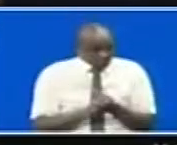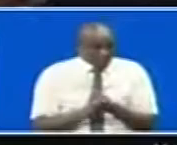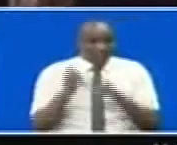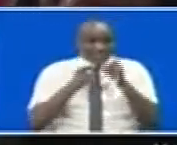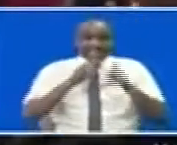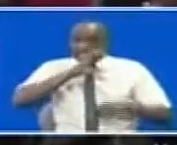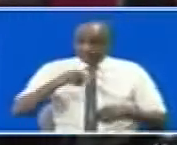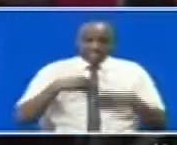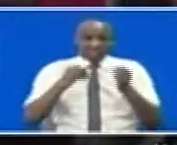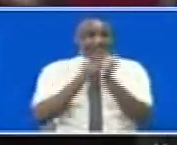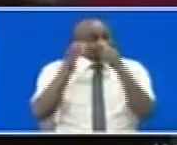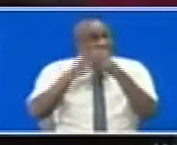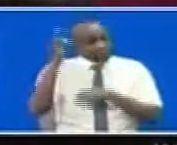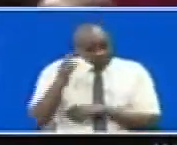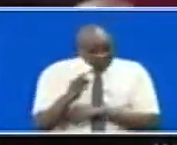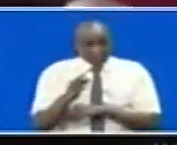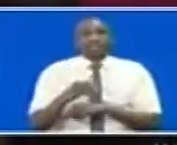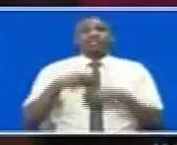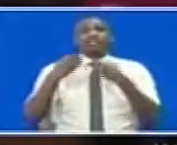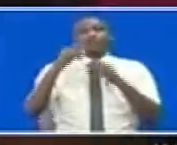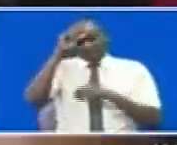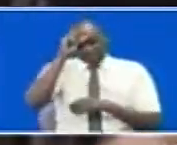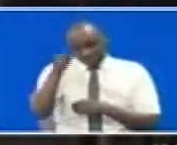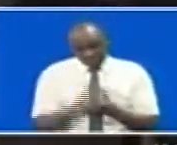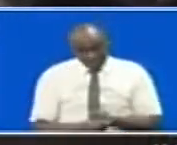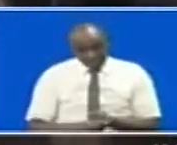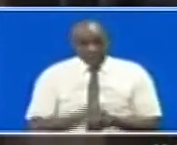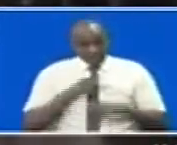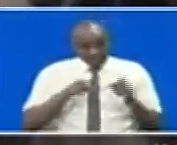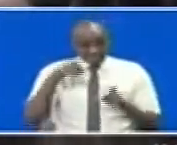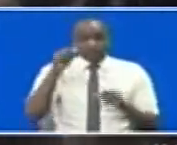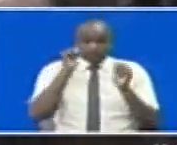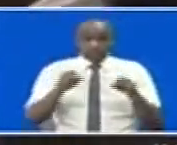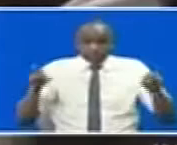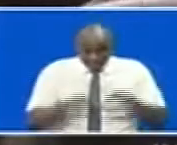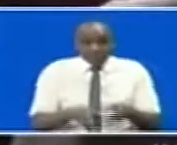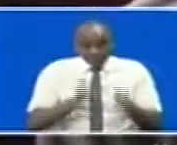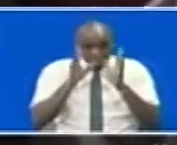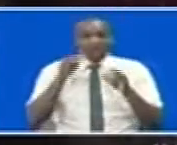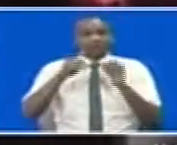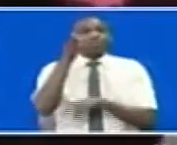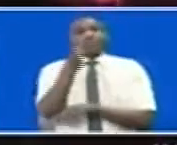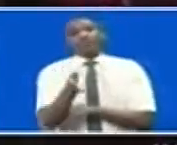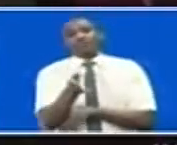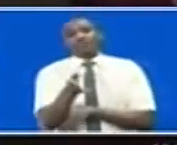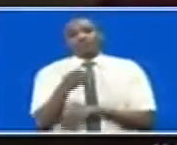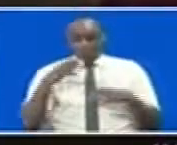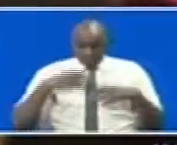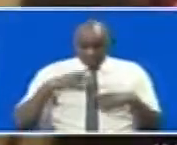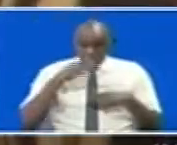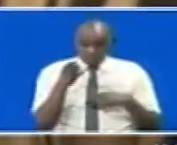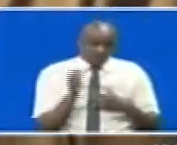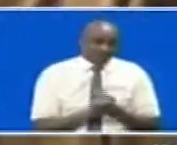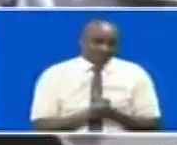County gave 98% of votes to the government, and they can still marshal the same numbers to eject rebels who have defied the